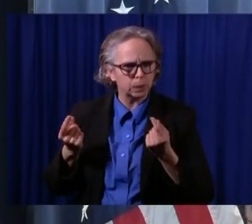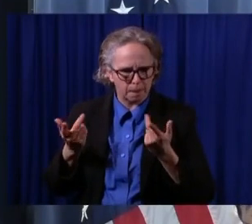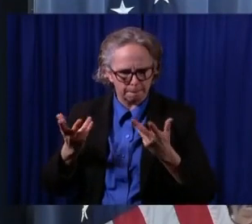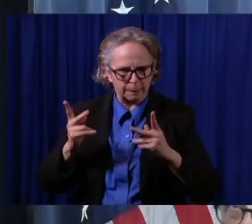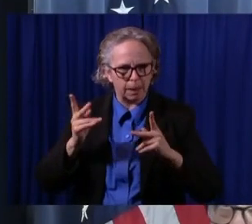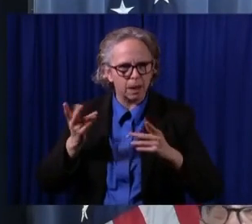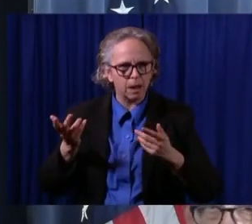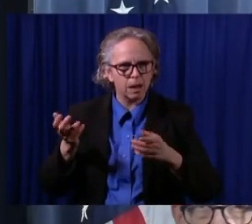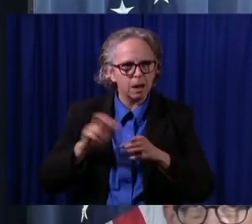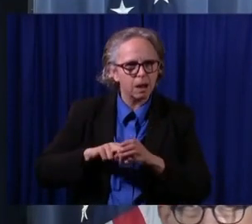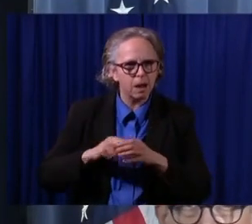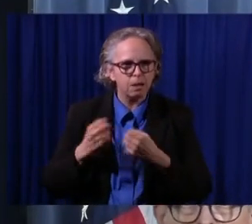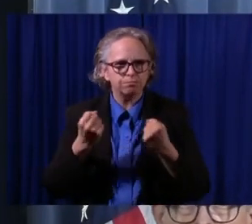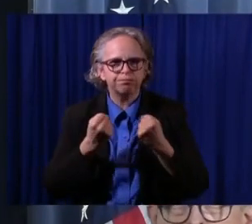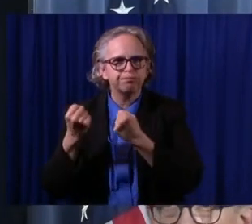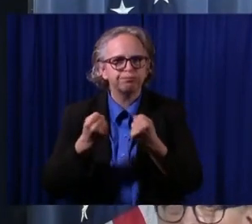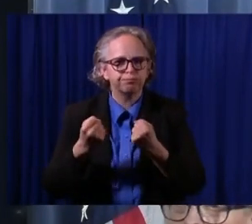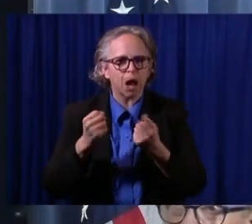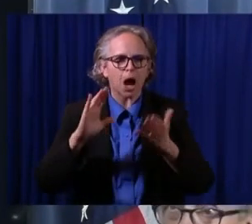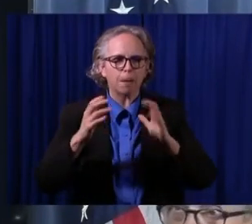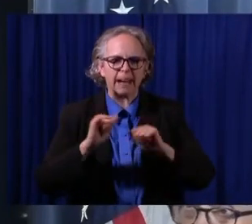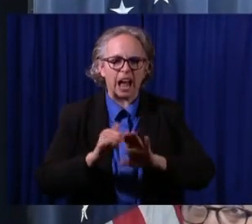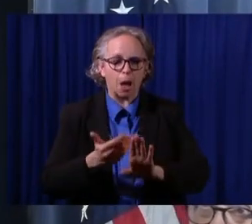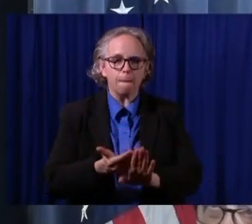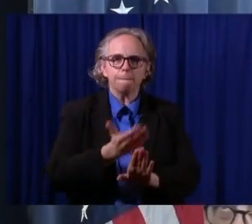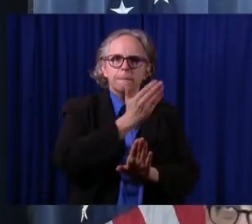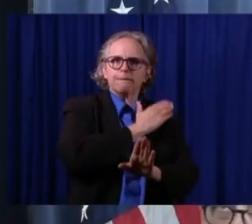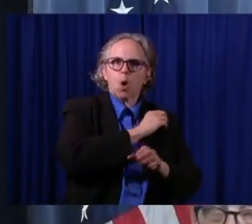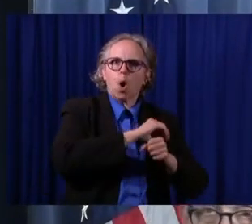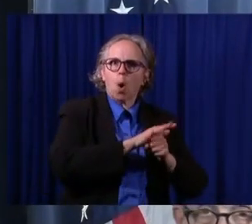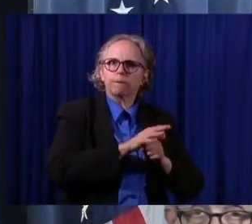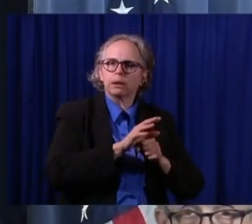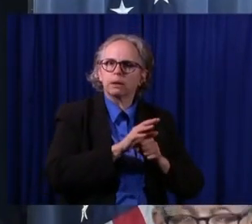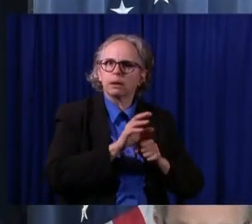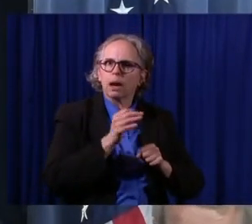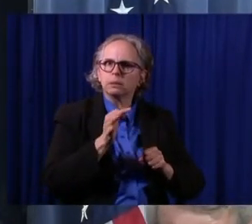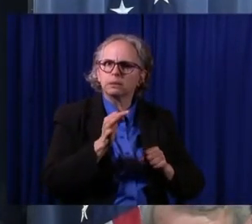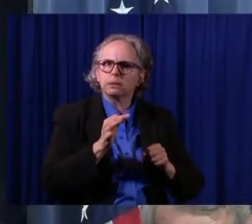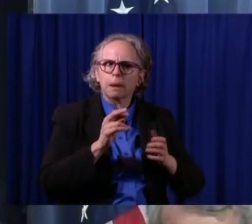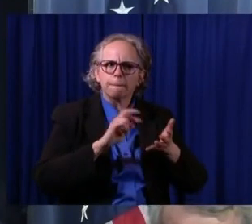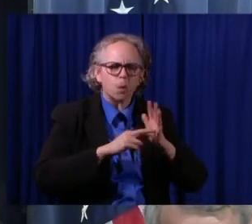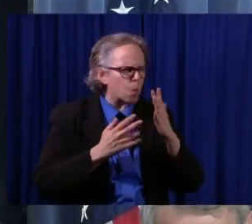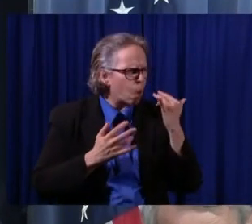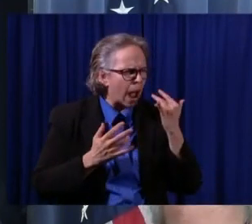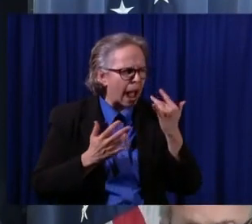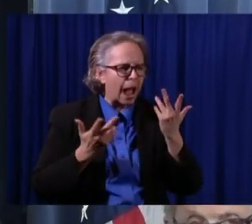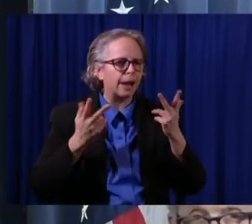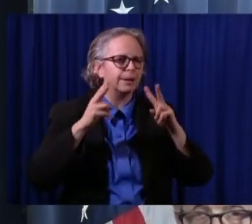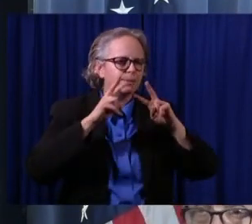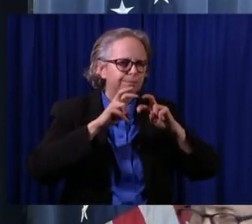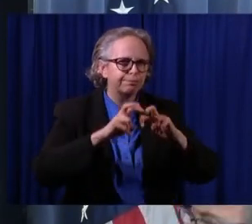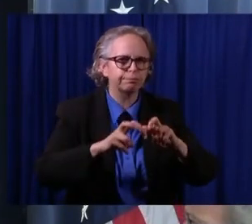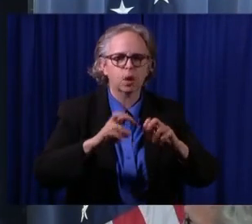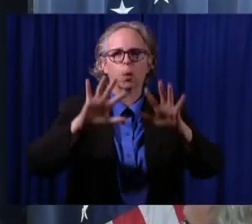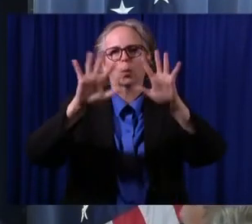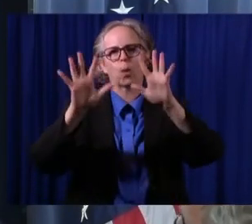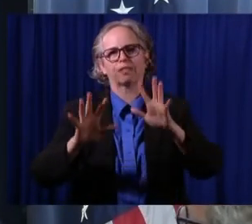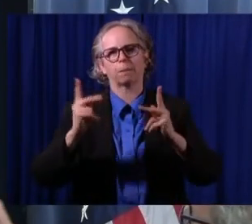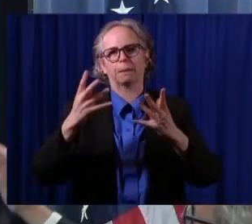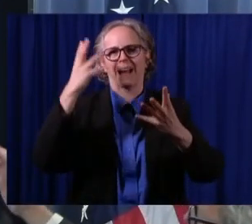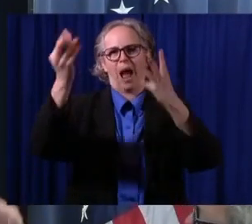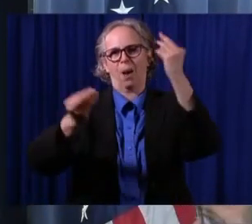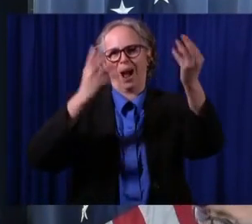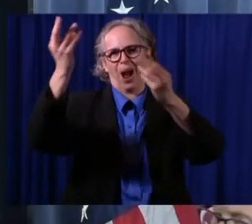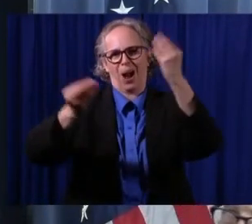up. Part of that difference is time of year. I suspect that there's more driving in the summer. So again, it just shows you